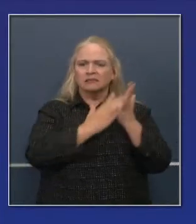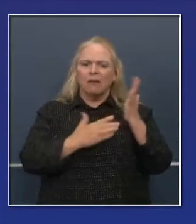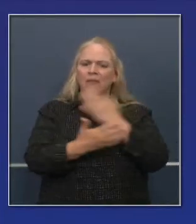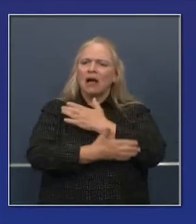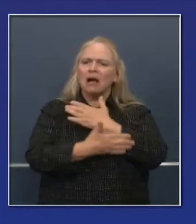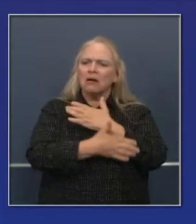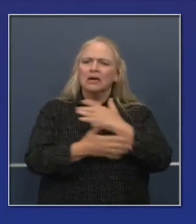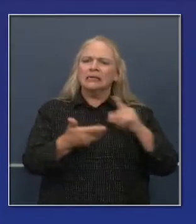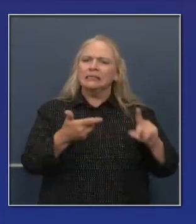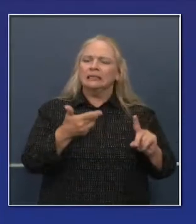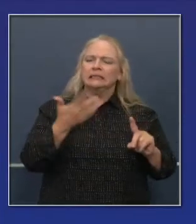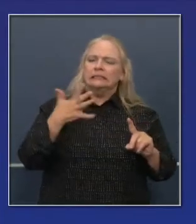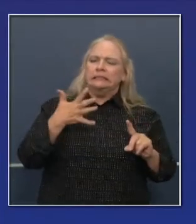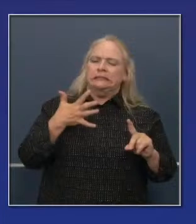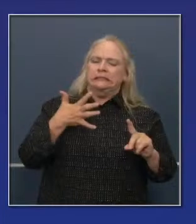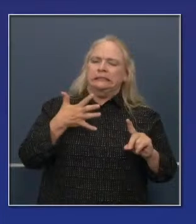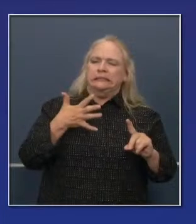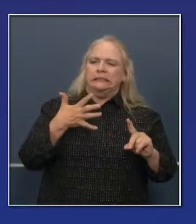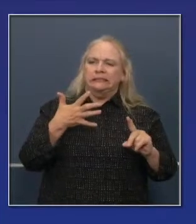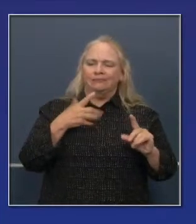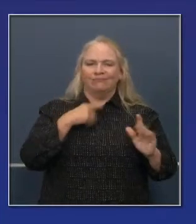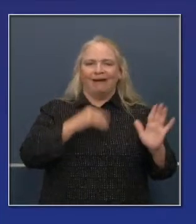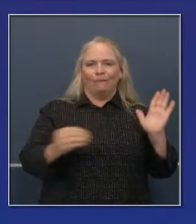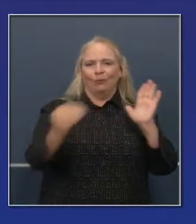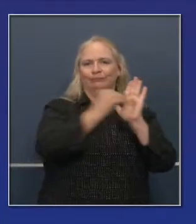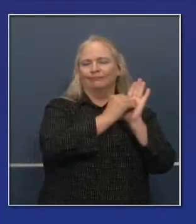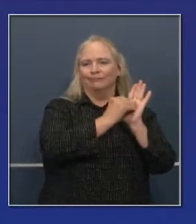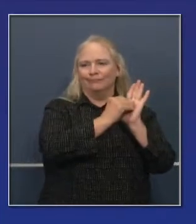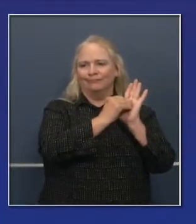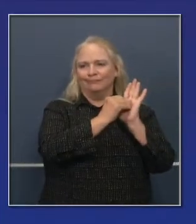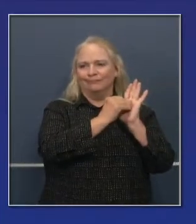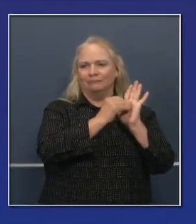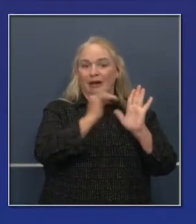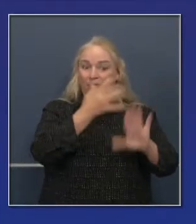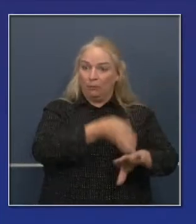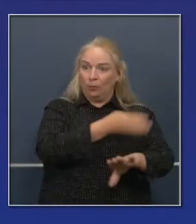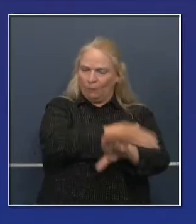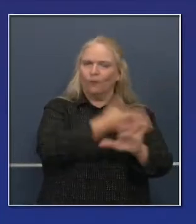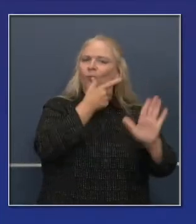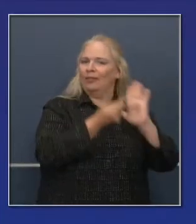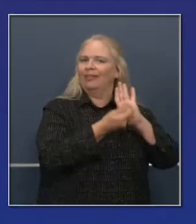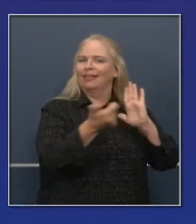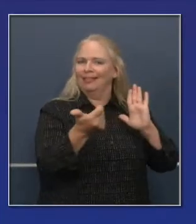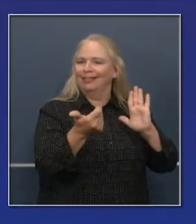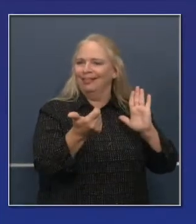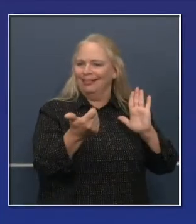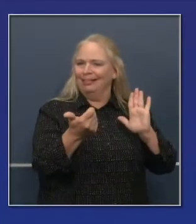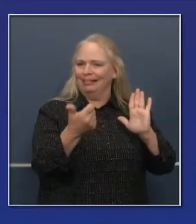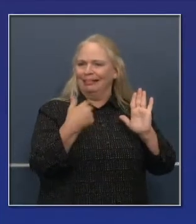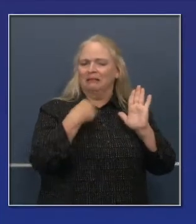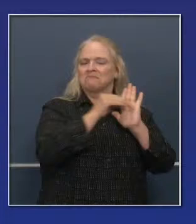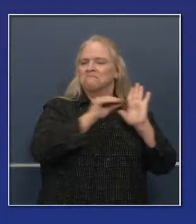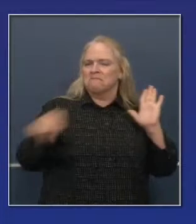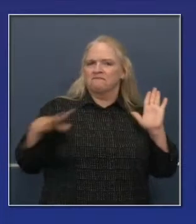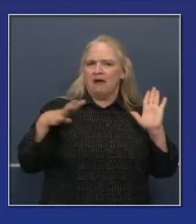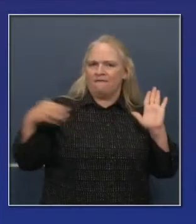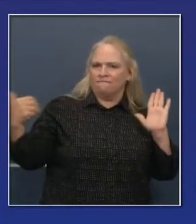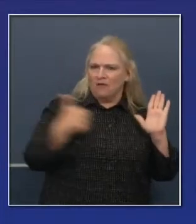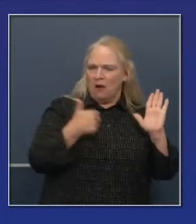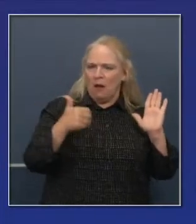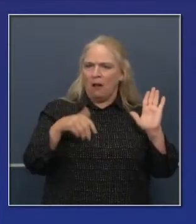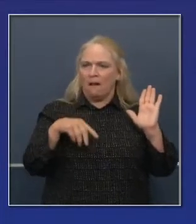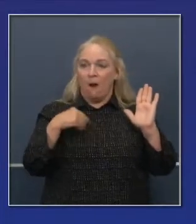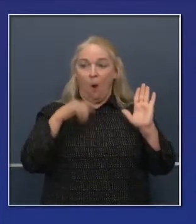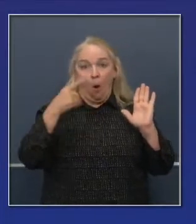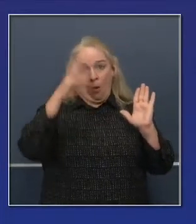counties come off, depending on the criteria that, again, was established on the front end and their ability to mitigate trend lines,